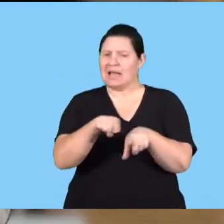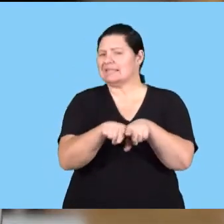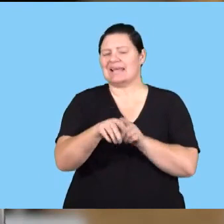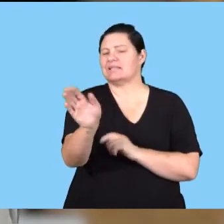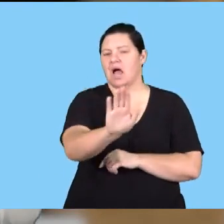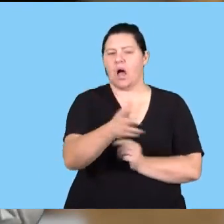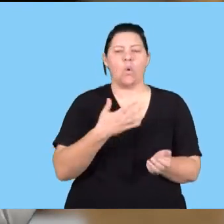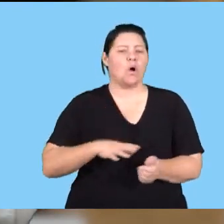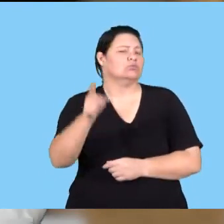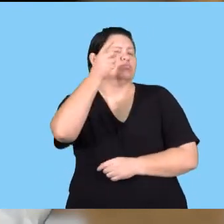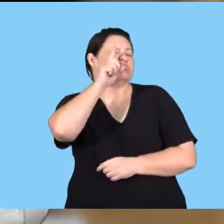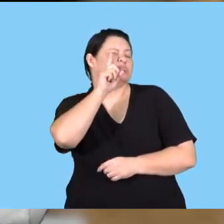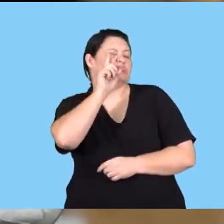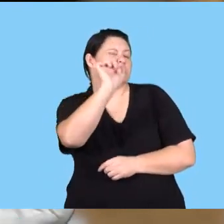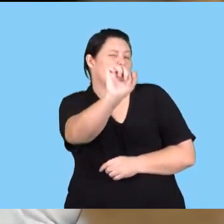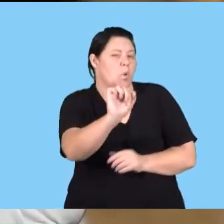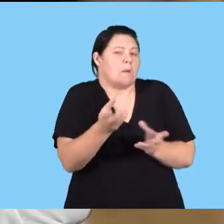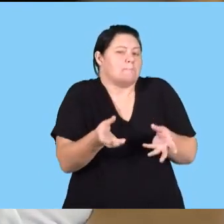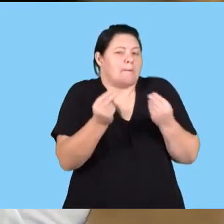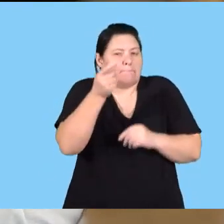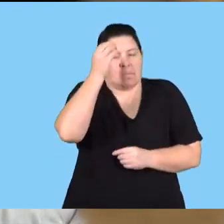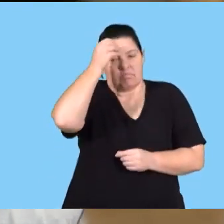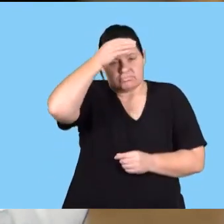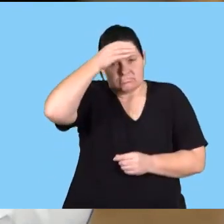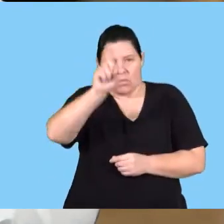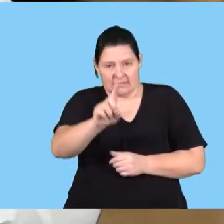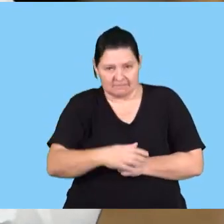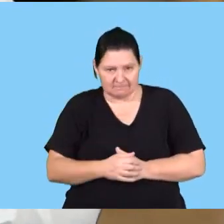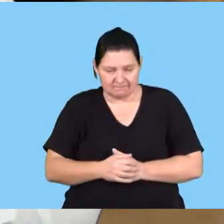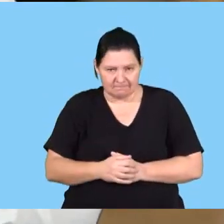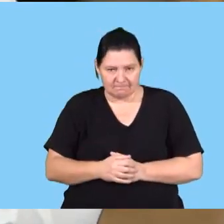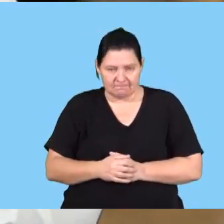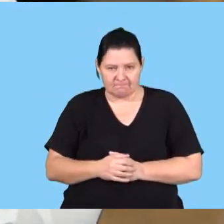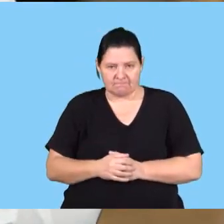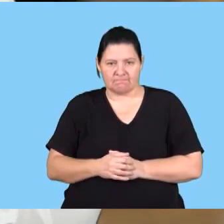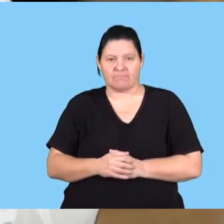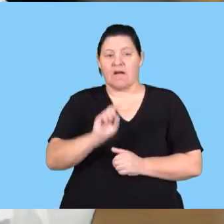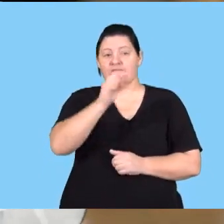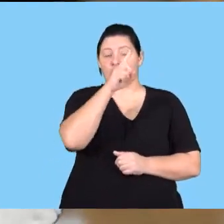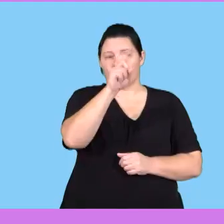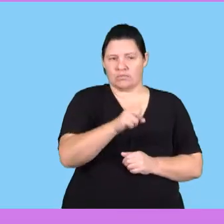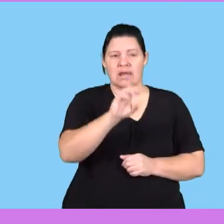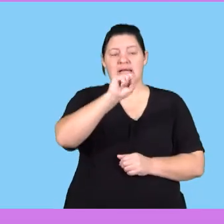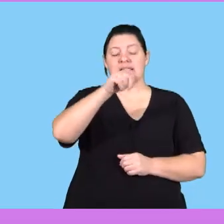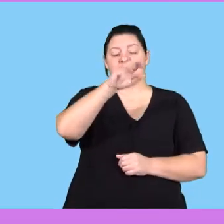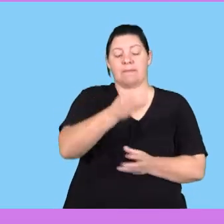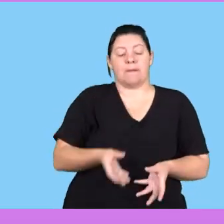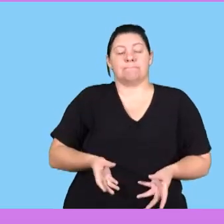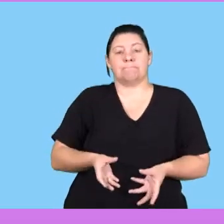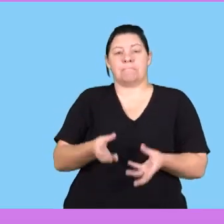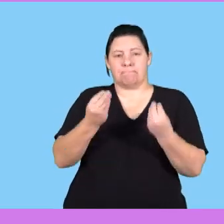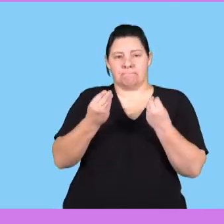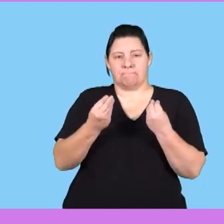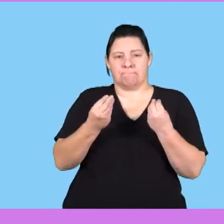it's not a test. I just want to check where you are at this moment. Okay, so let's work with me. So the first question here says,